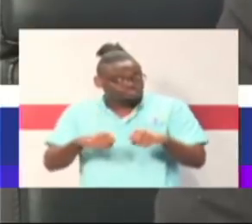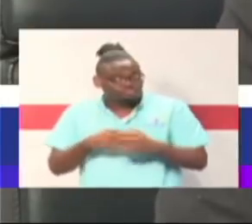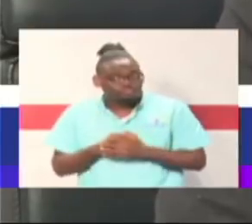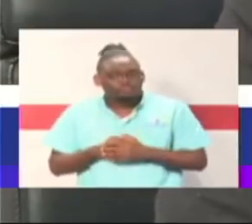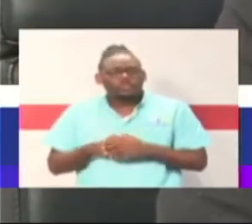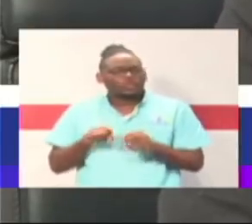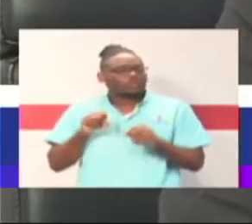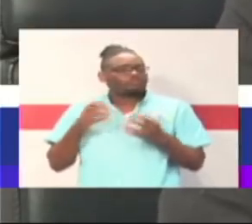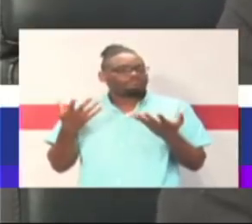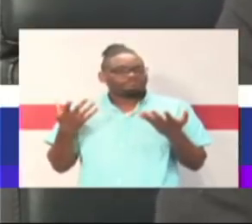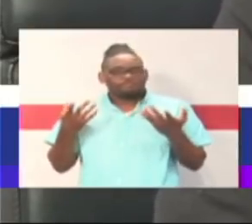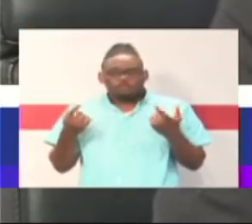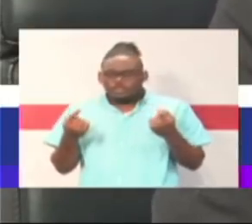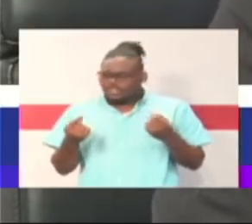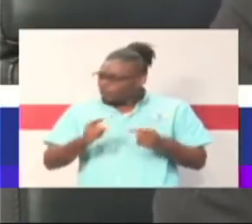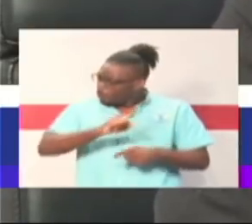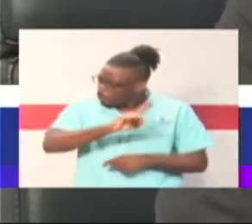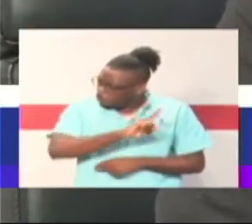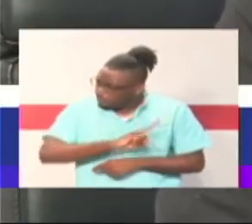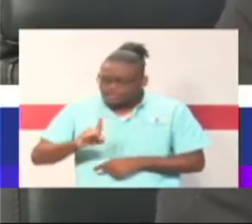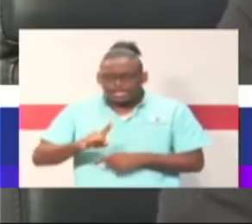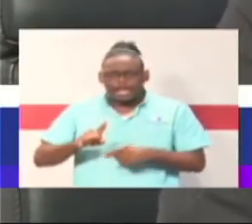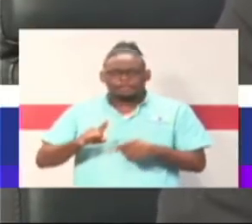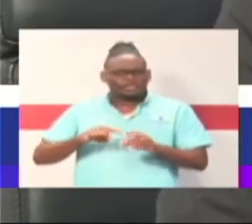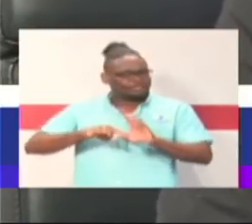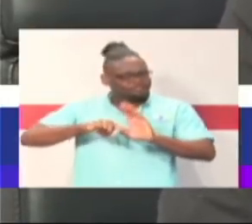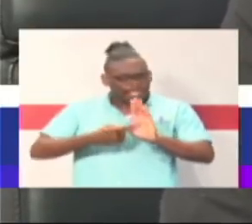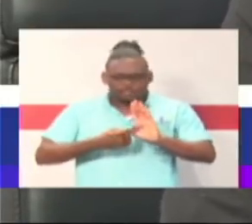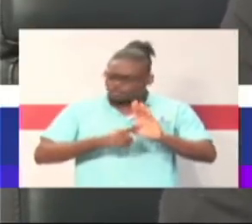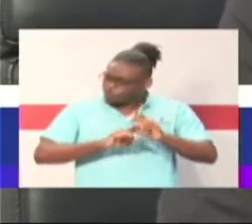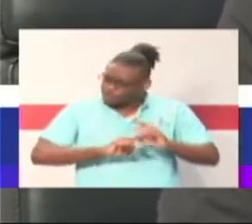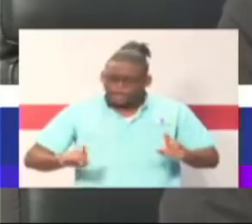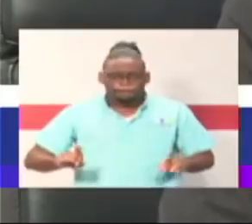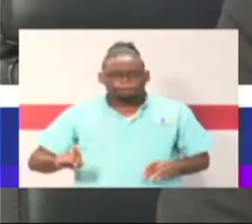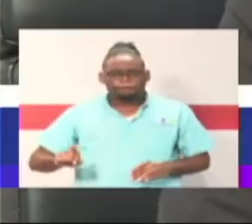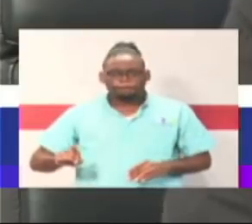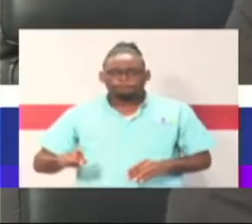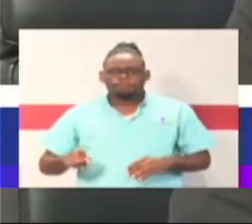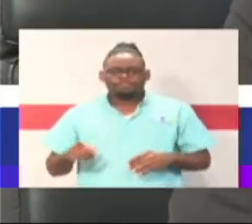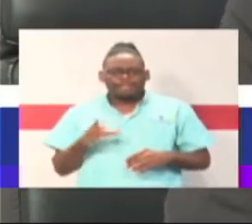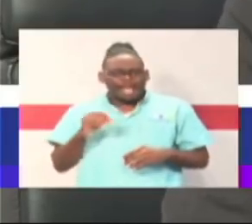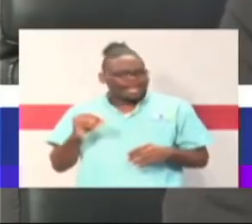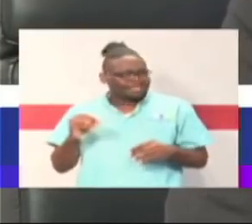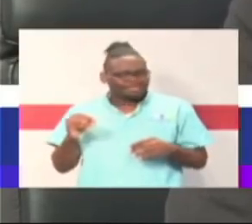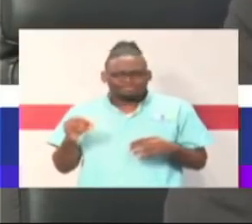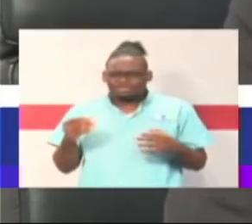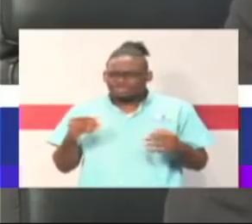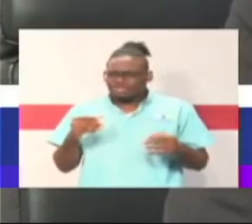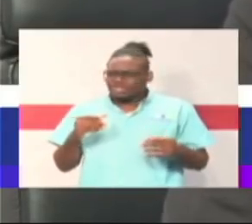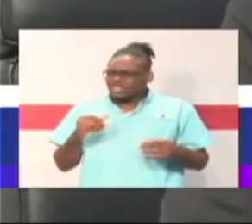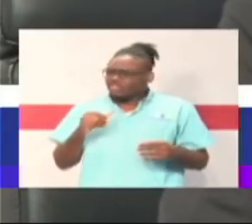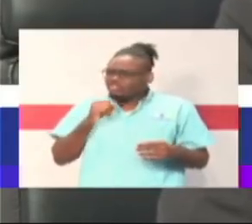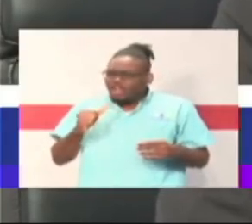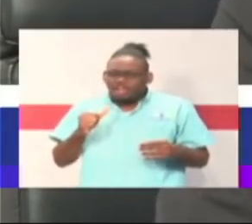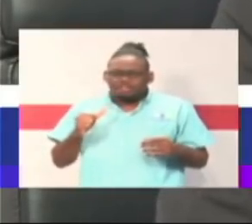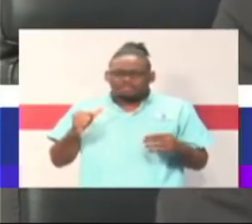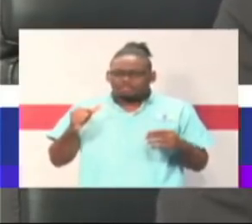sense, rather than confuse the population and look at a variety of vaccines and a variety of